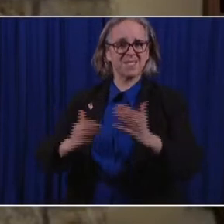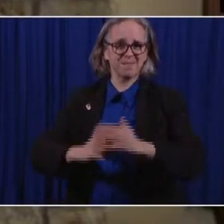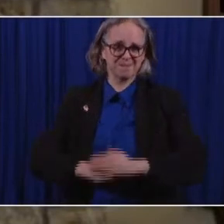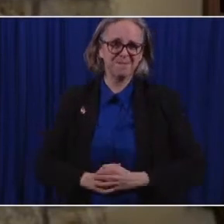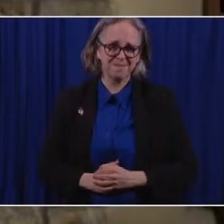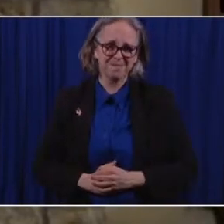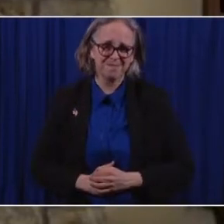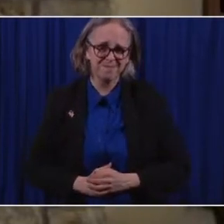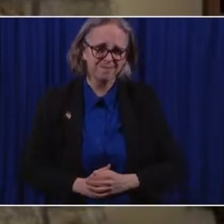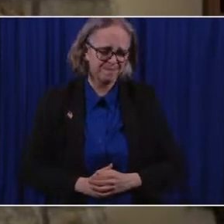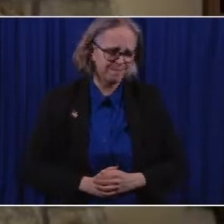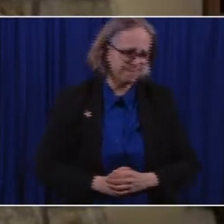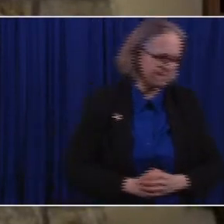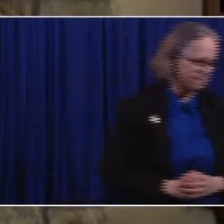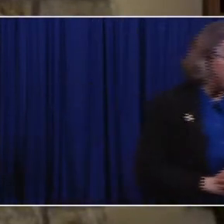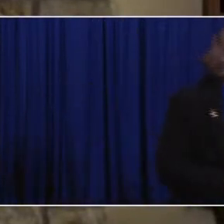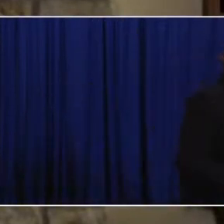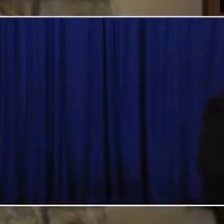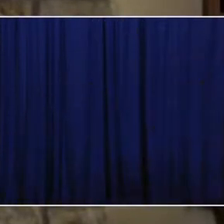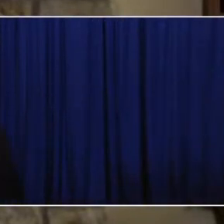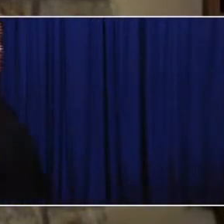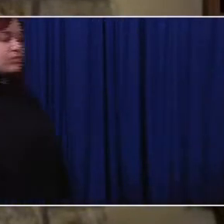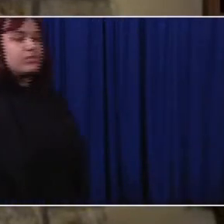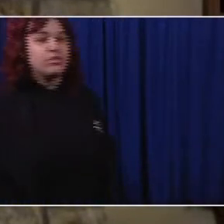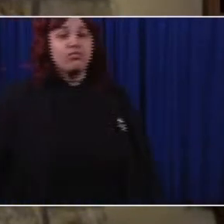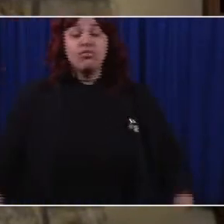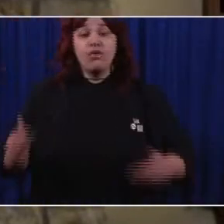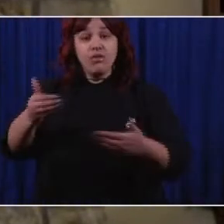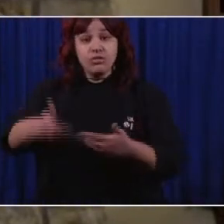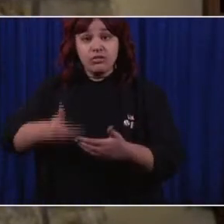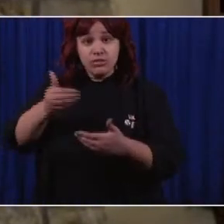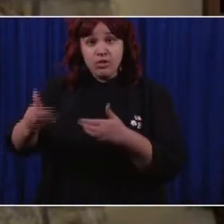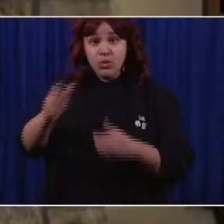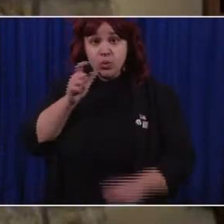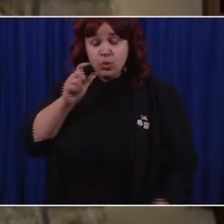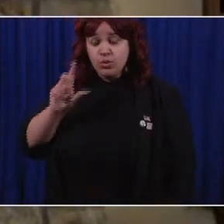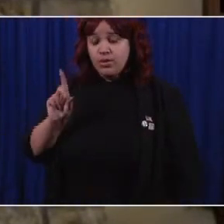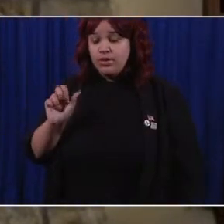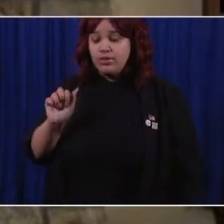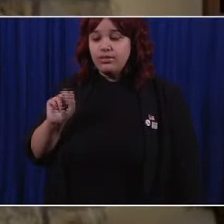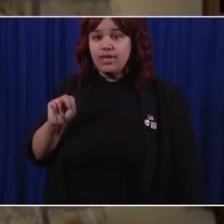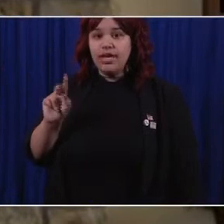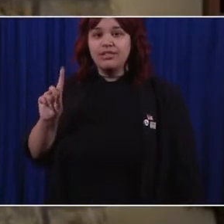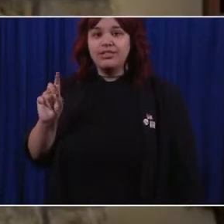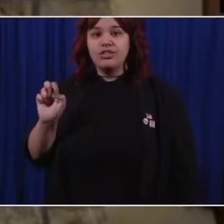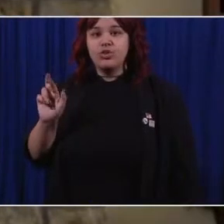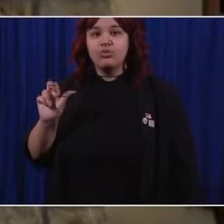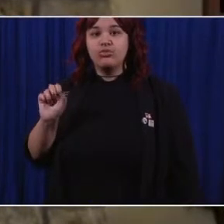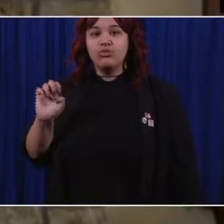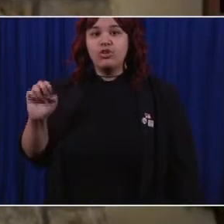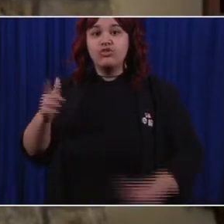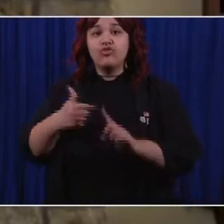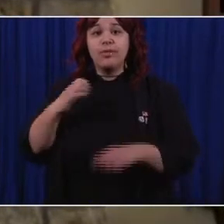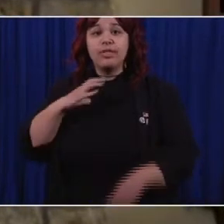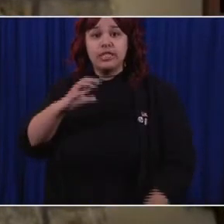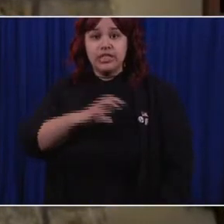Next question is from Dan DeRose at WOIO in Cleveland. Hello again, Governor. Hey,